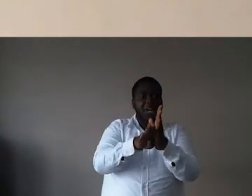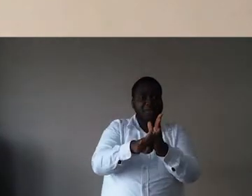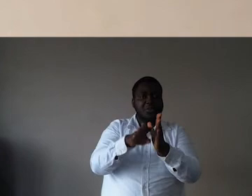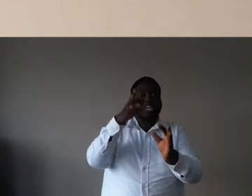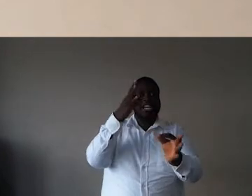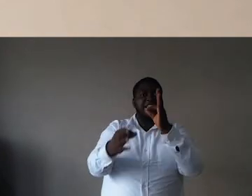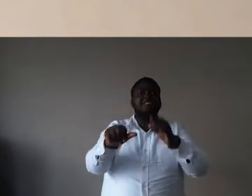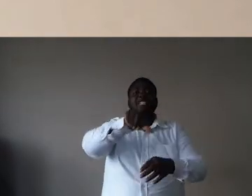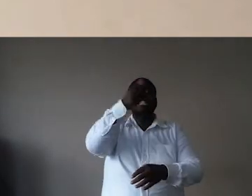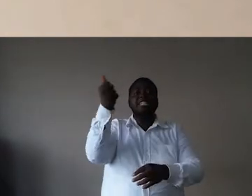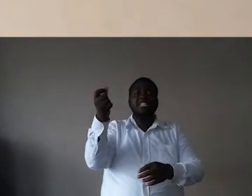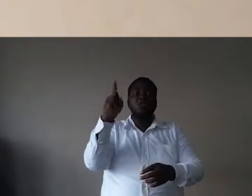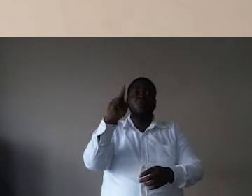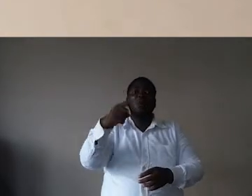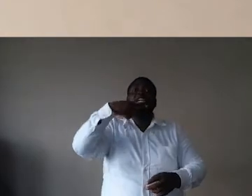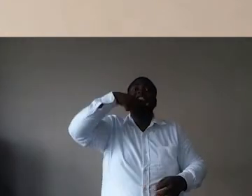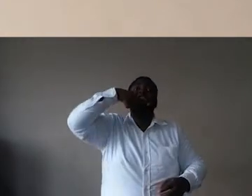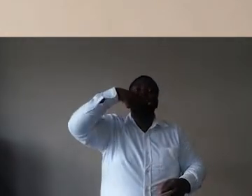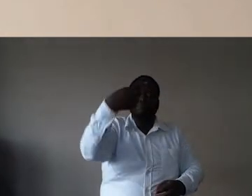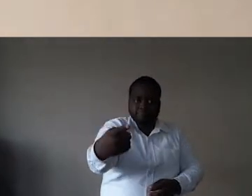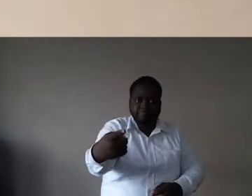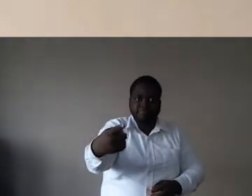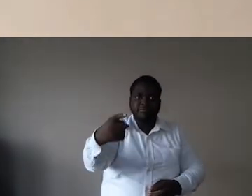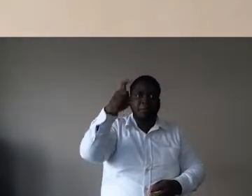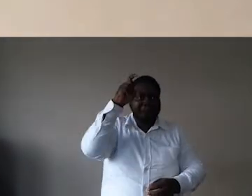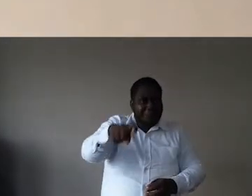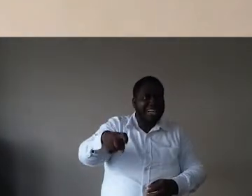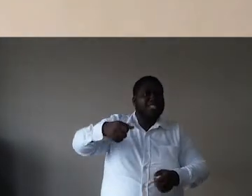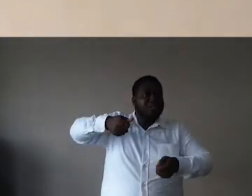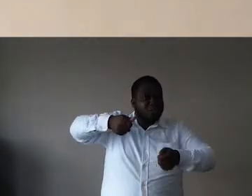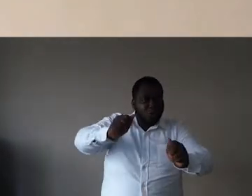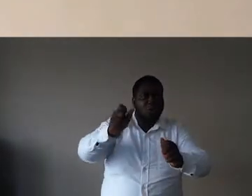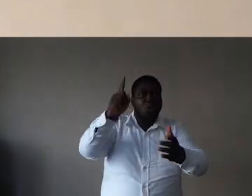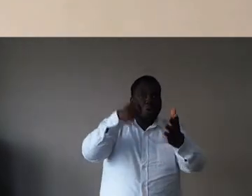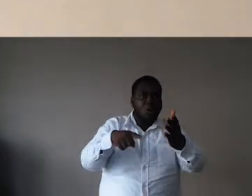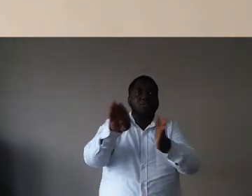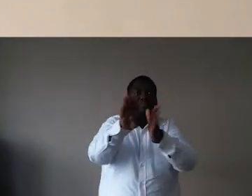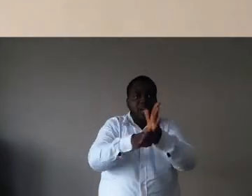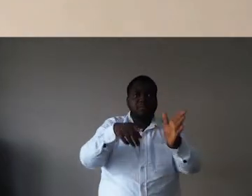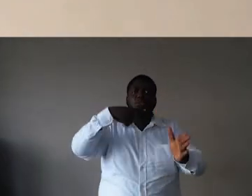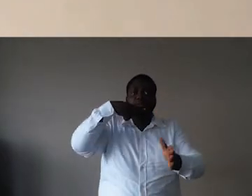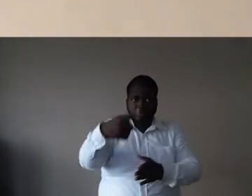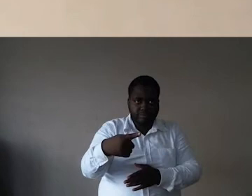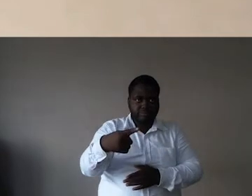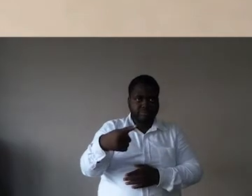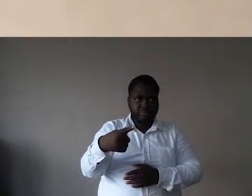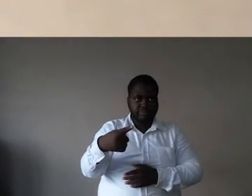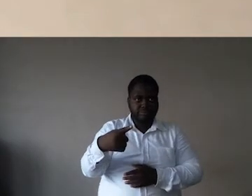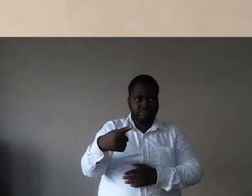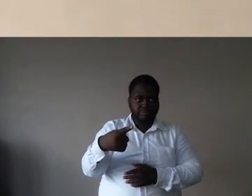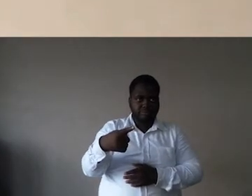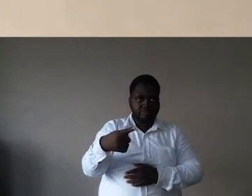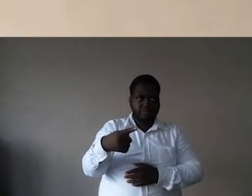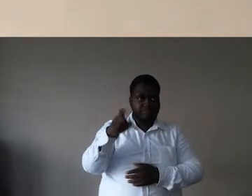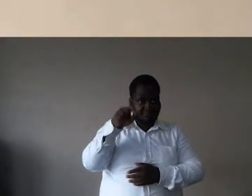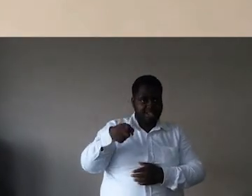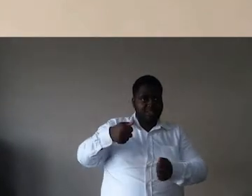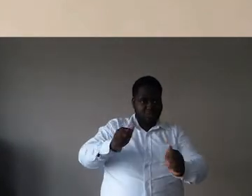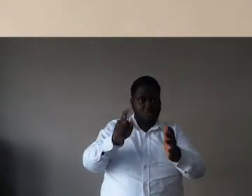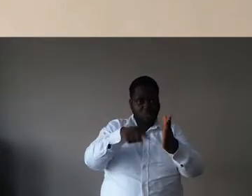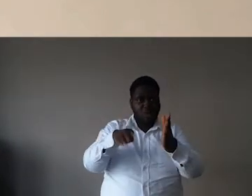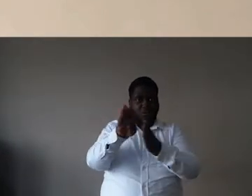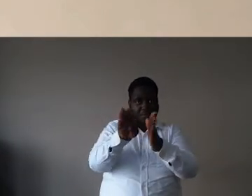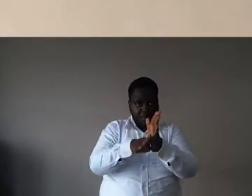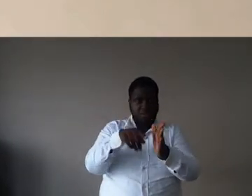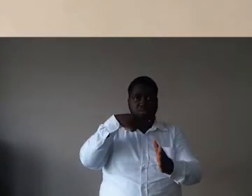anyone speaks, speak as the oracles of God. And if anyone ministers, let him do so by the ability that God has